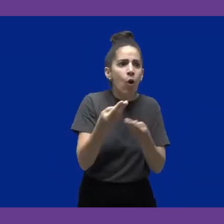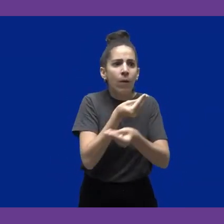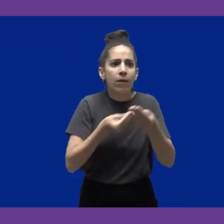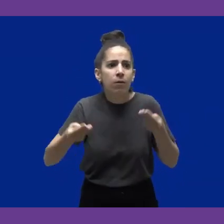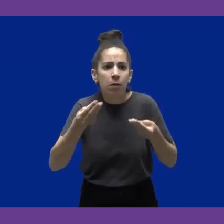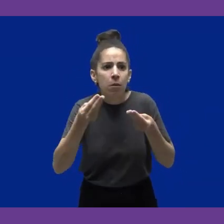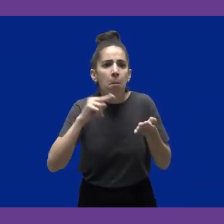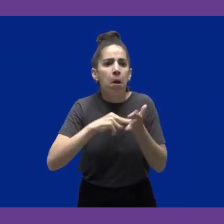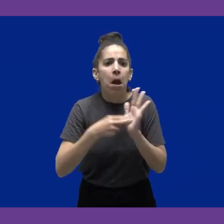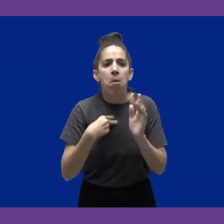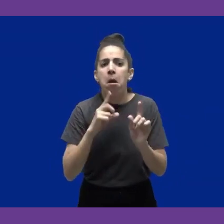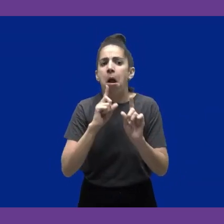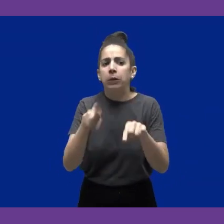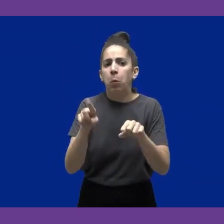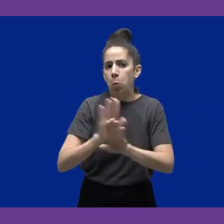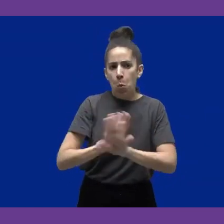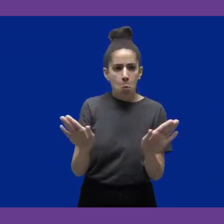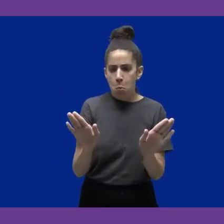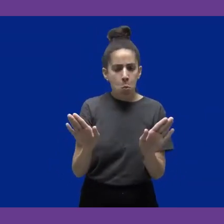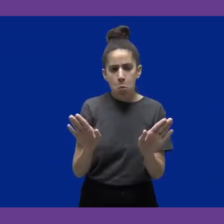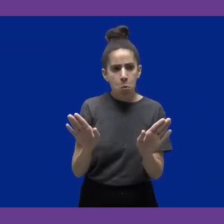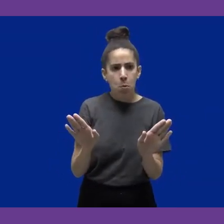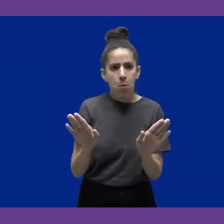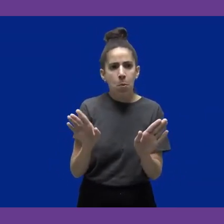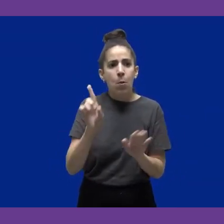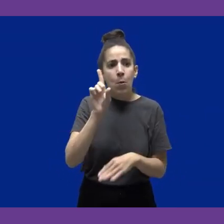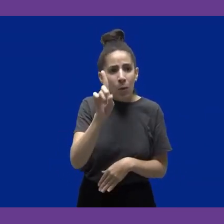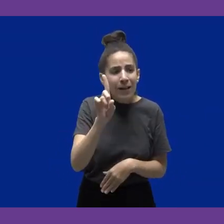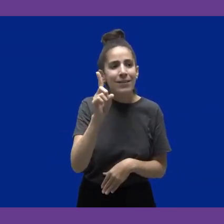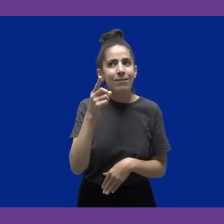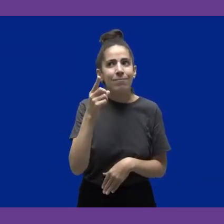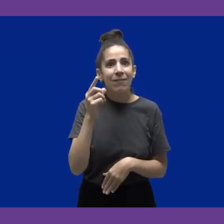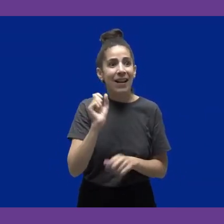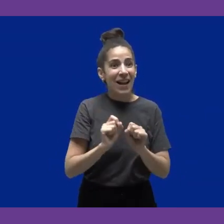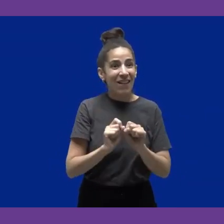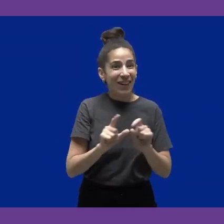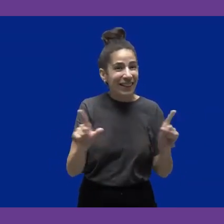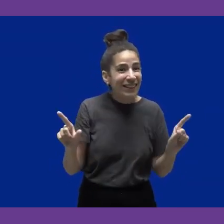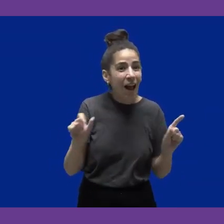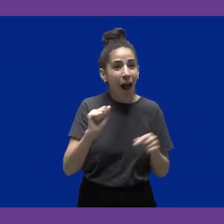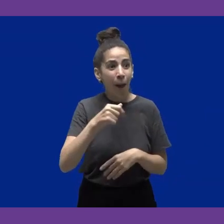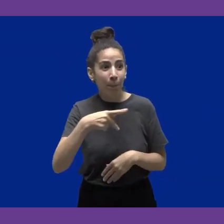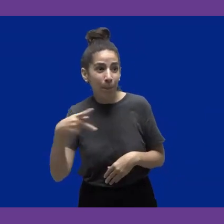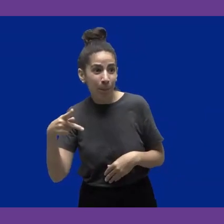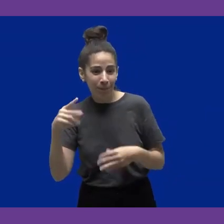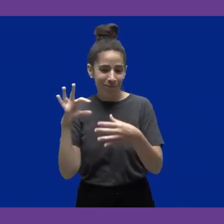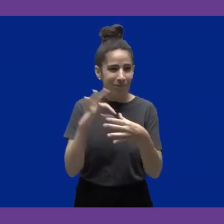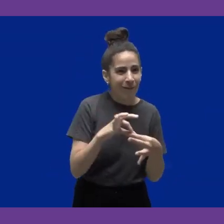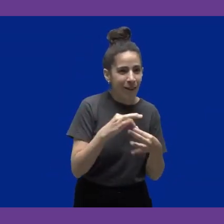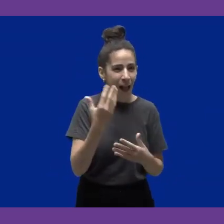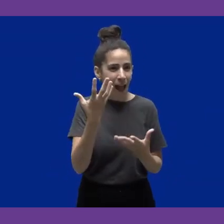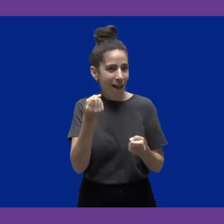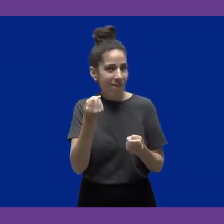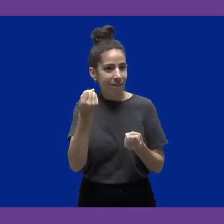reality, to have a newsletter or an app that doesn't have an economic function is very rare. So for me, it's